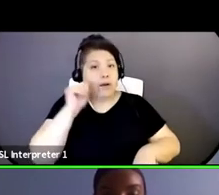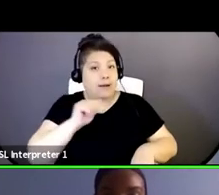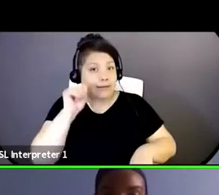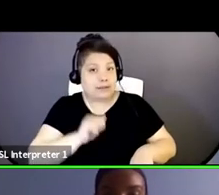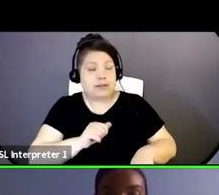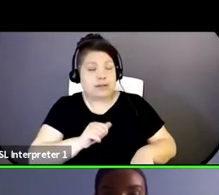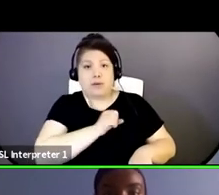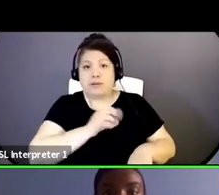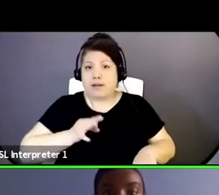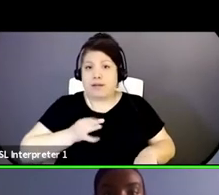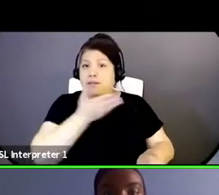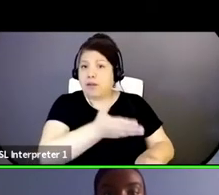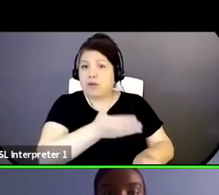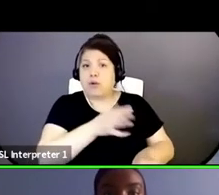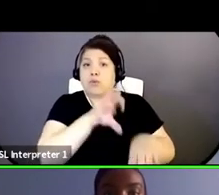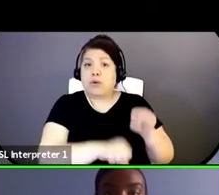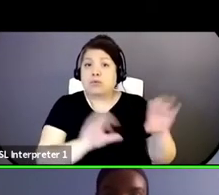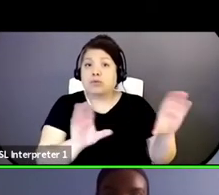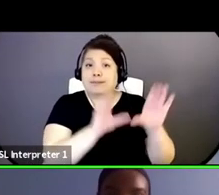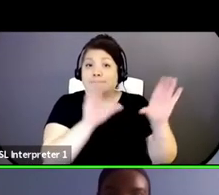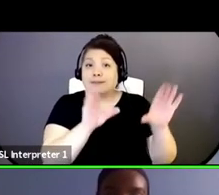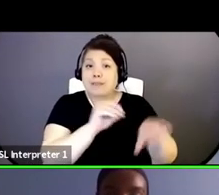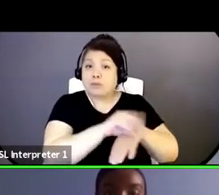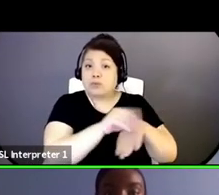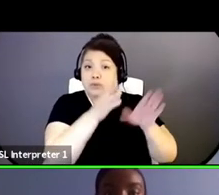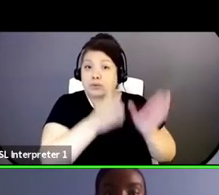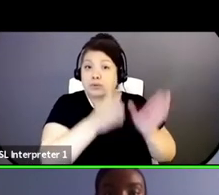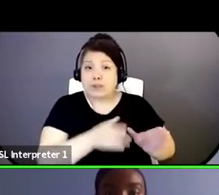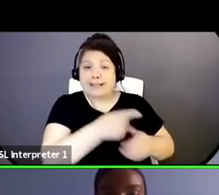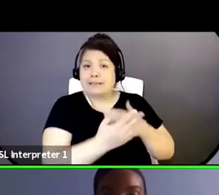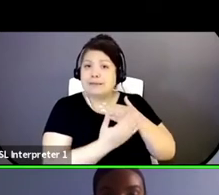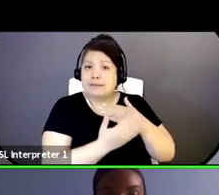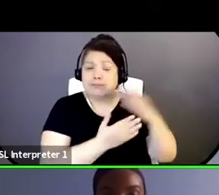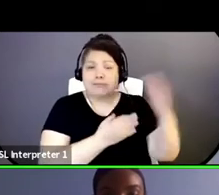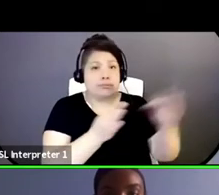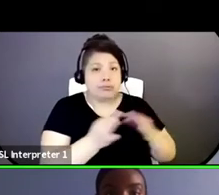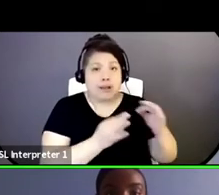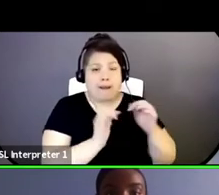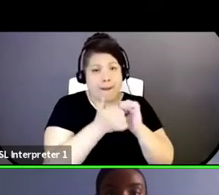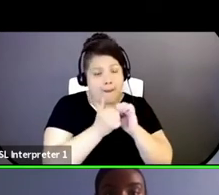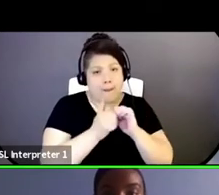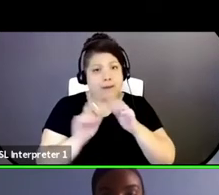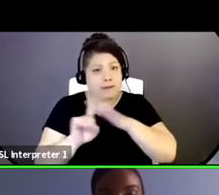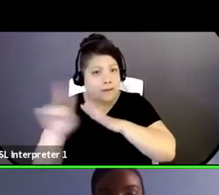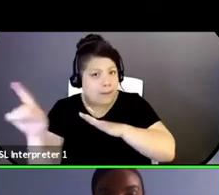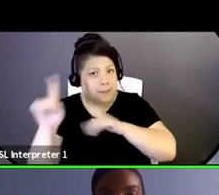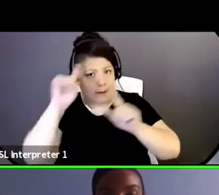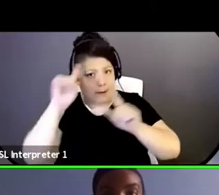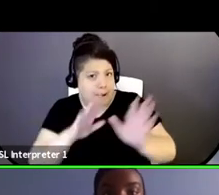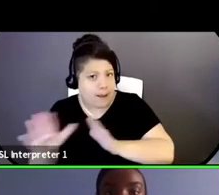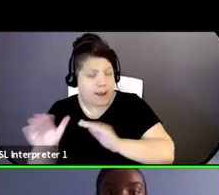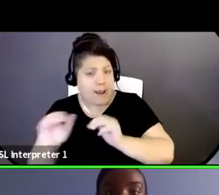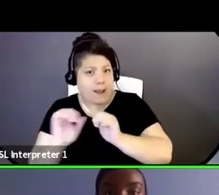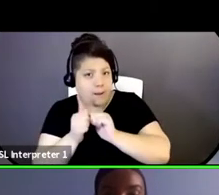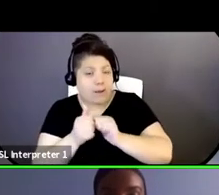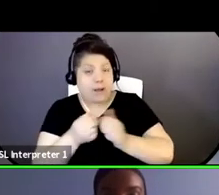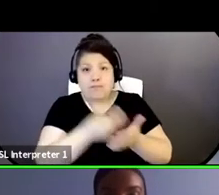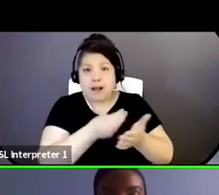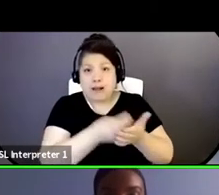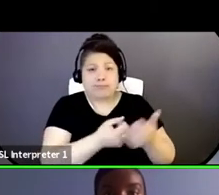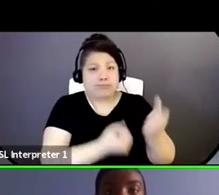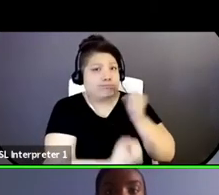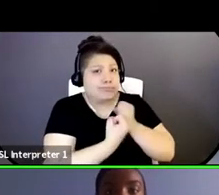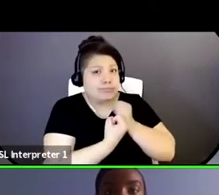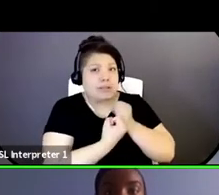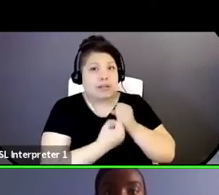Crisis Counselor giving us tools, helping us make a plan, giving us some money, fixing us meals,